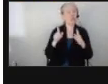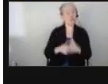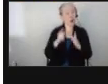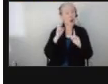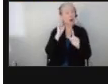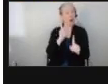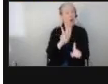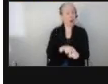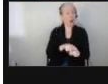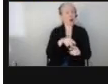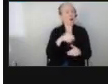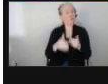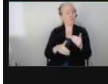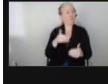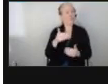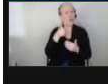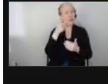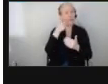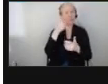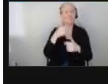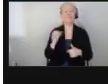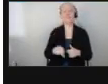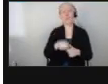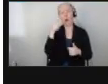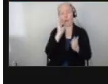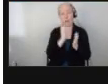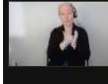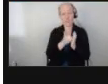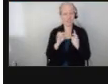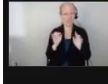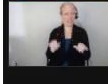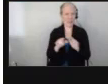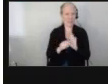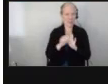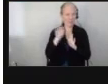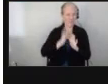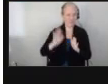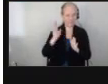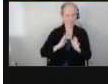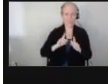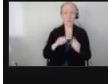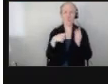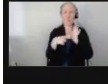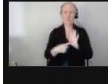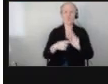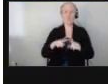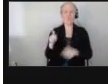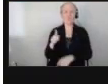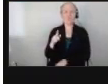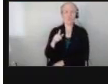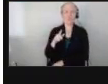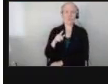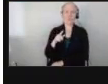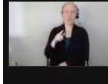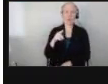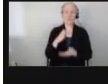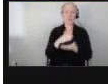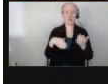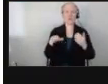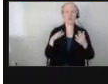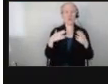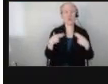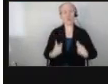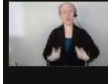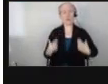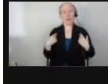That's another image from that time, but it simply demonstrates the different elements of human health and performance in the agency: the